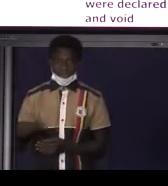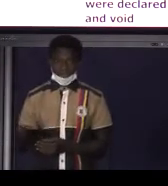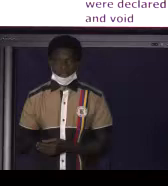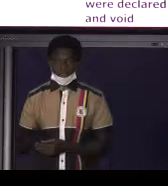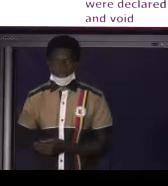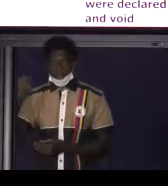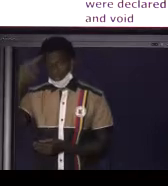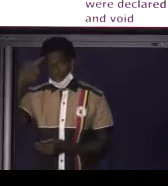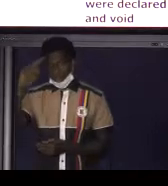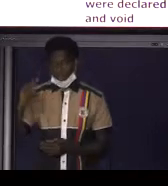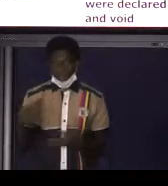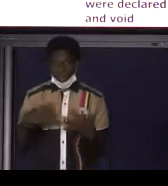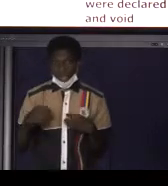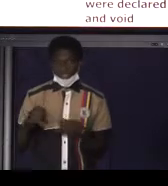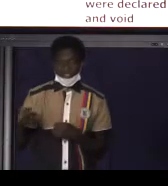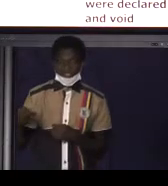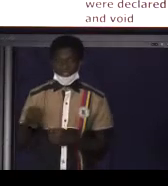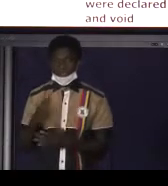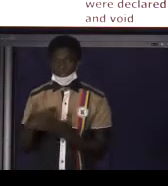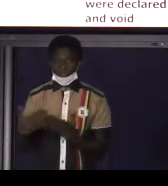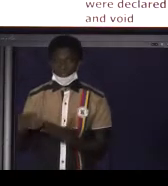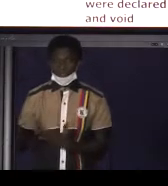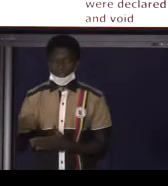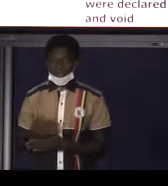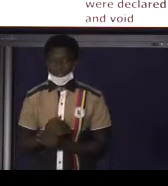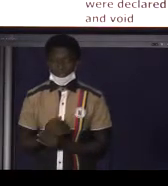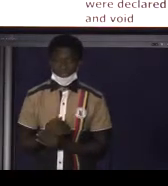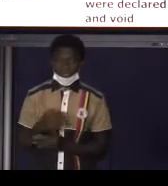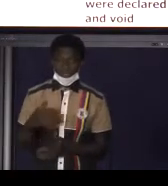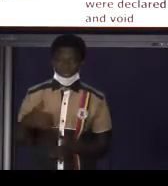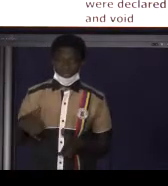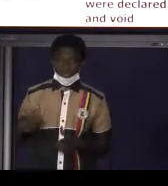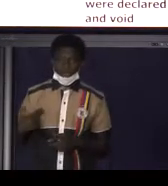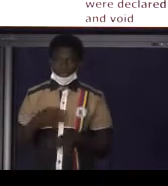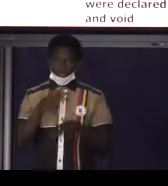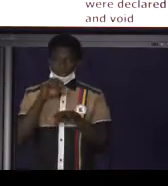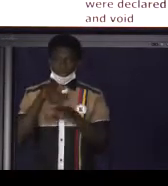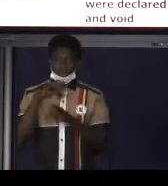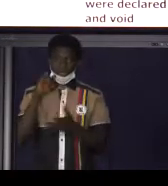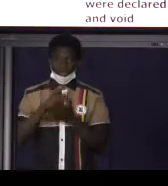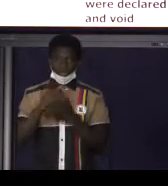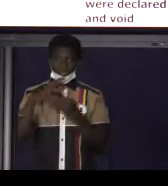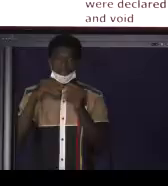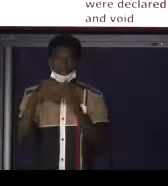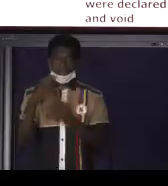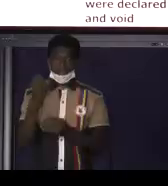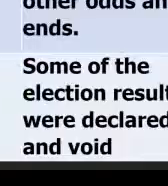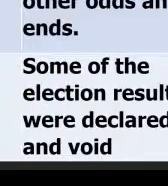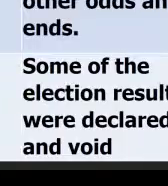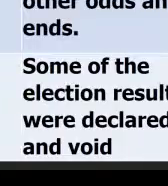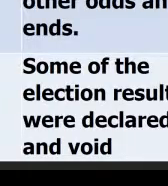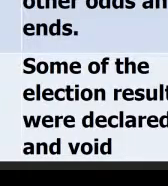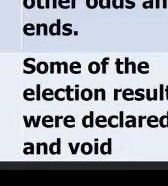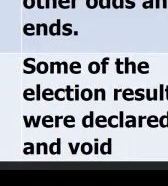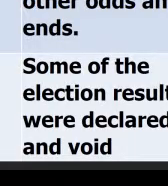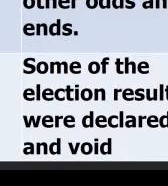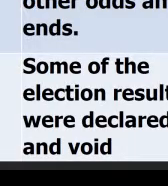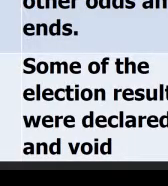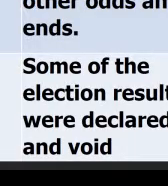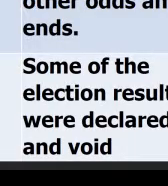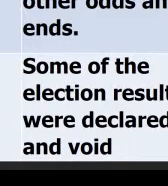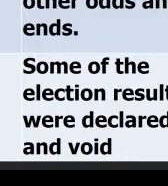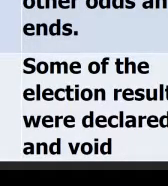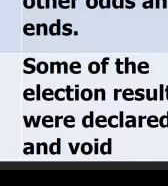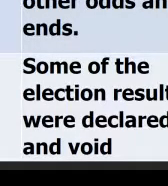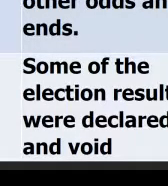methods and resources for achieving something. Let's look at that sentence. The company is